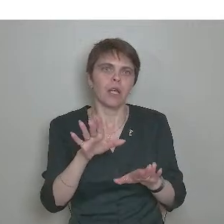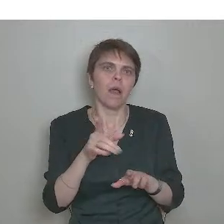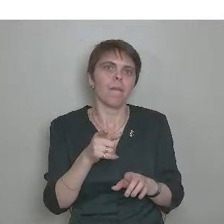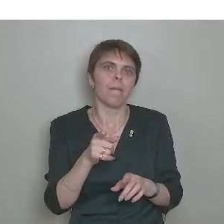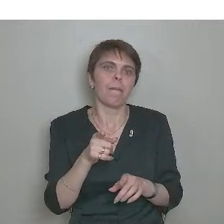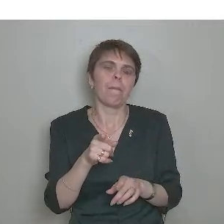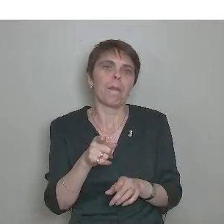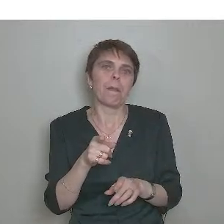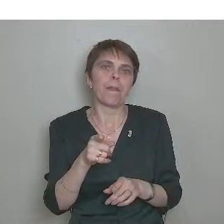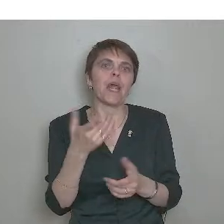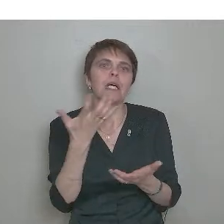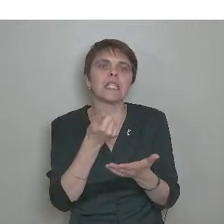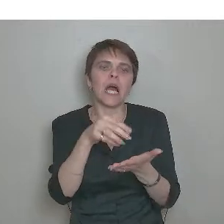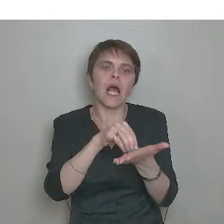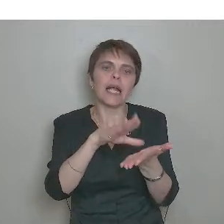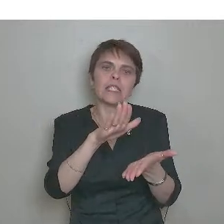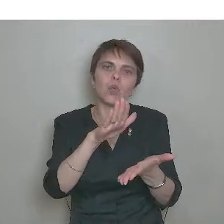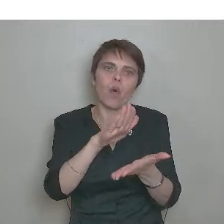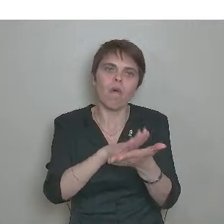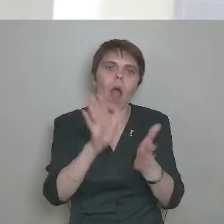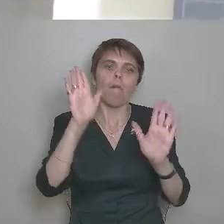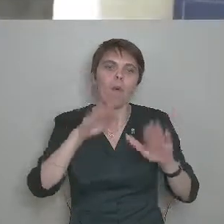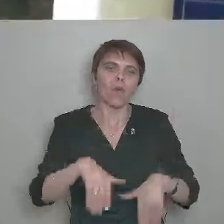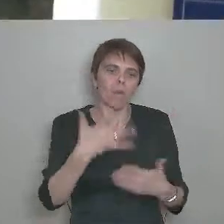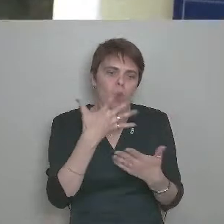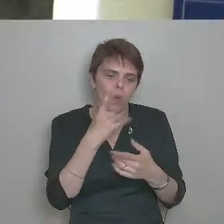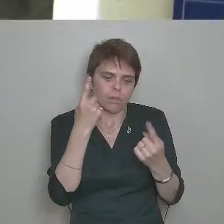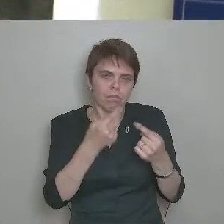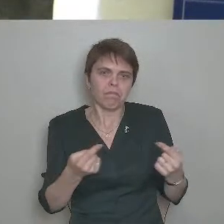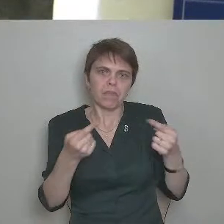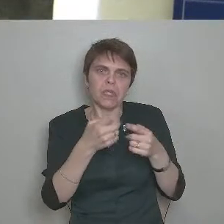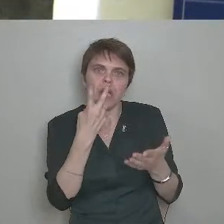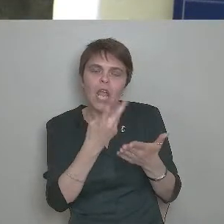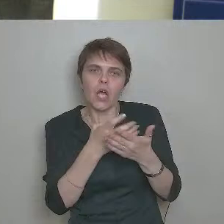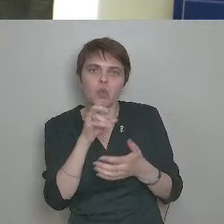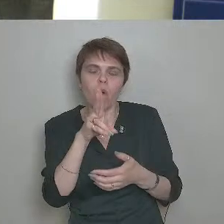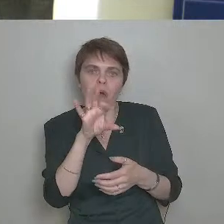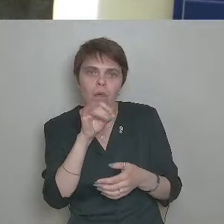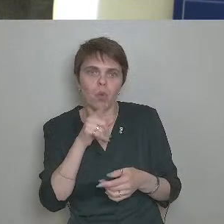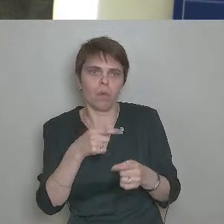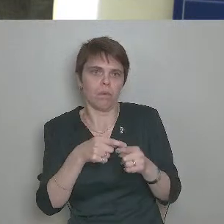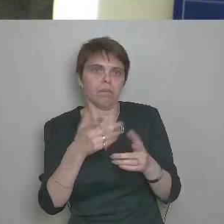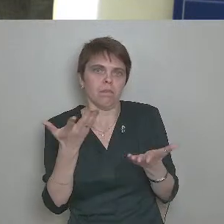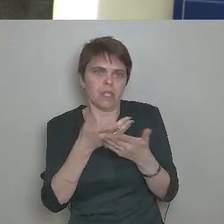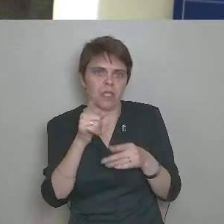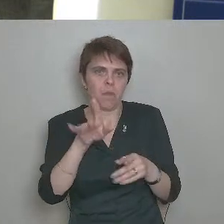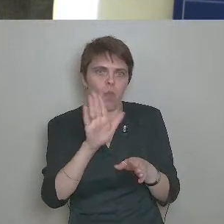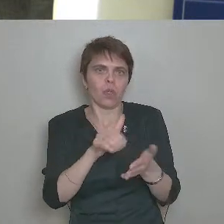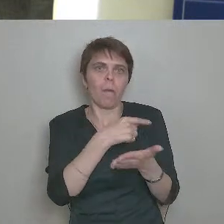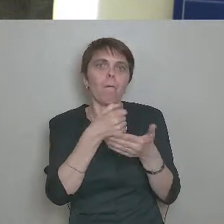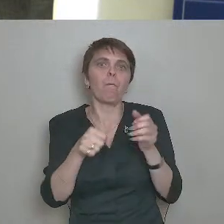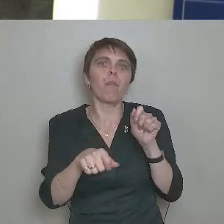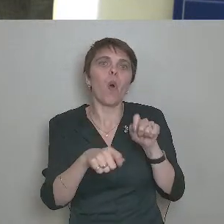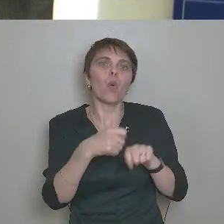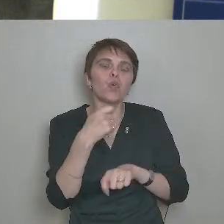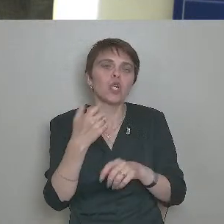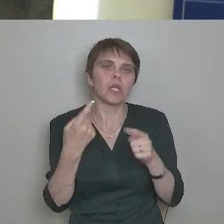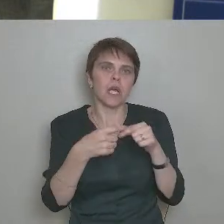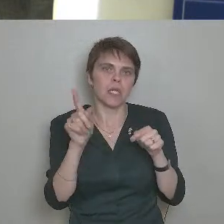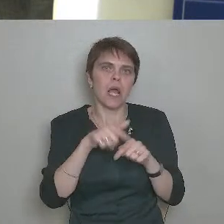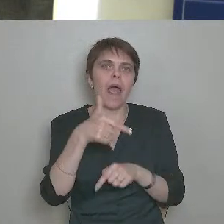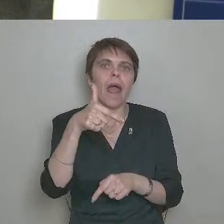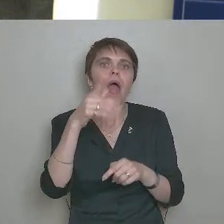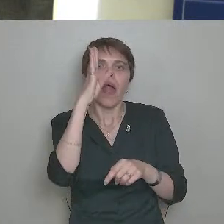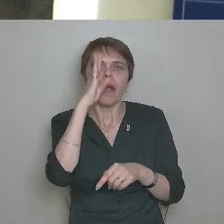to refuse to register the list of the candidates. If they did register the list and at a later stage it was found that there was a